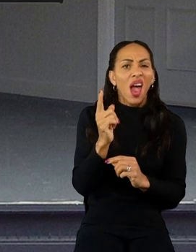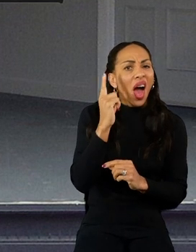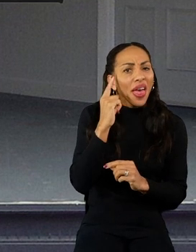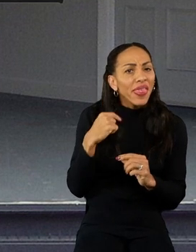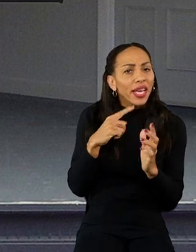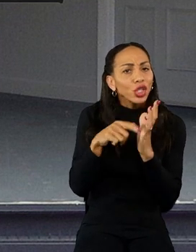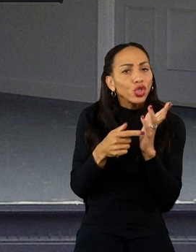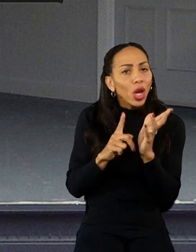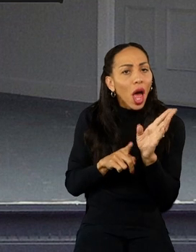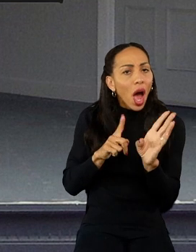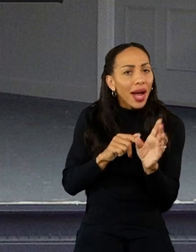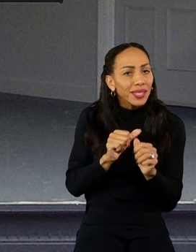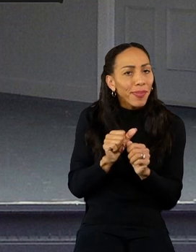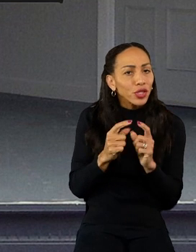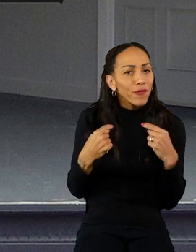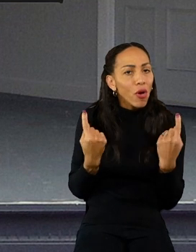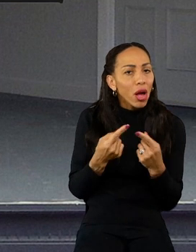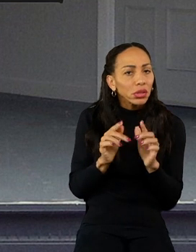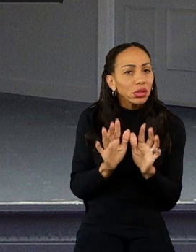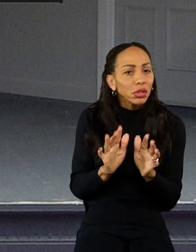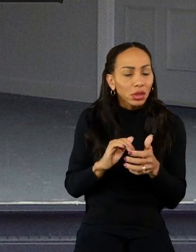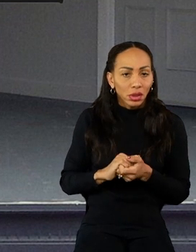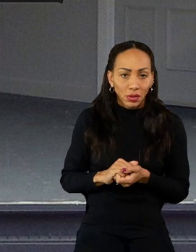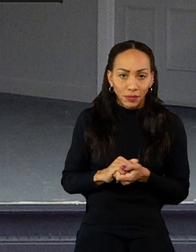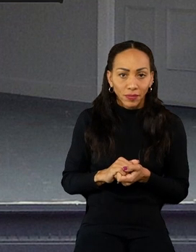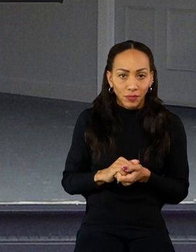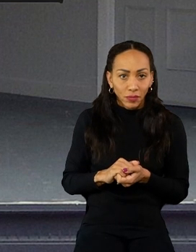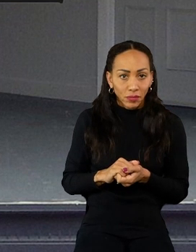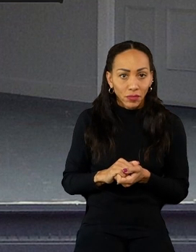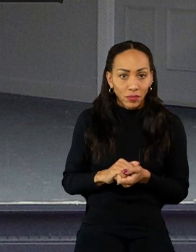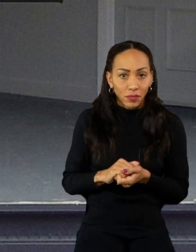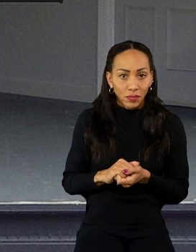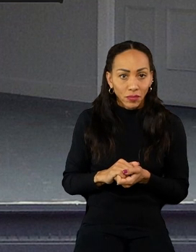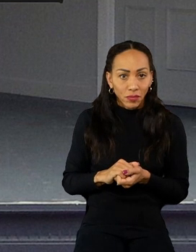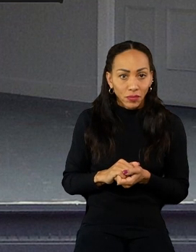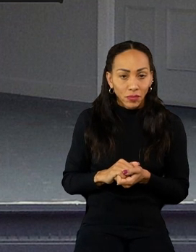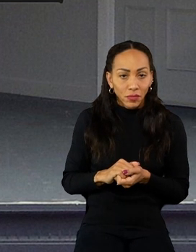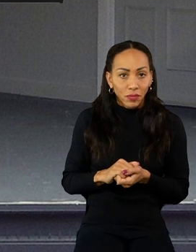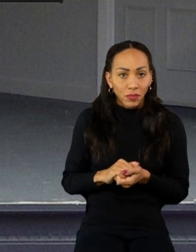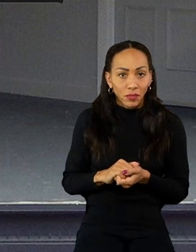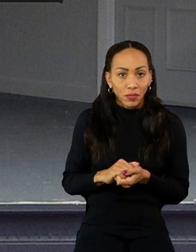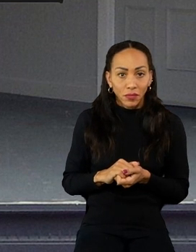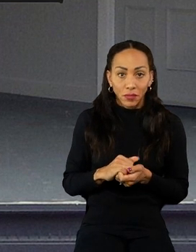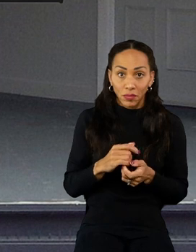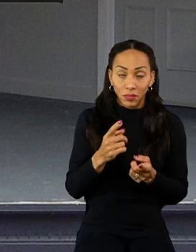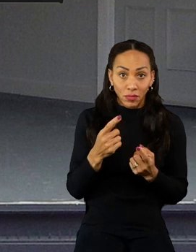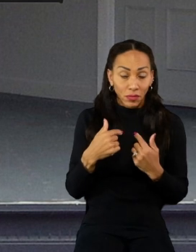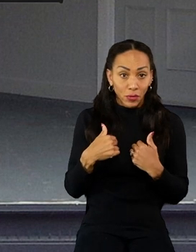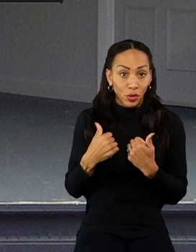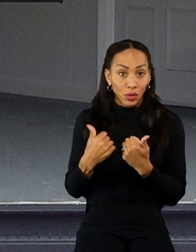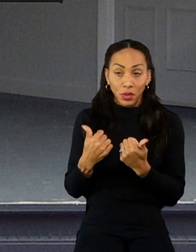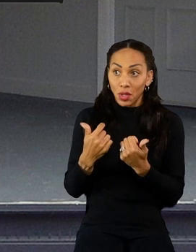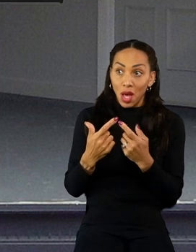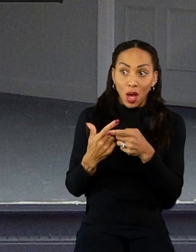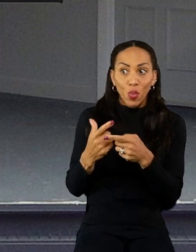20th. Well, I can do anything on the 20th. I think July is probably better for us, generally speaking. Yeah. July is also looking quite good